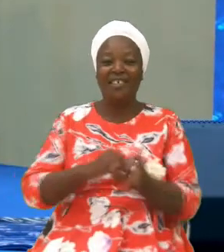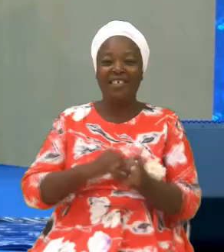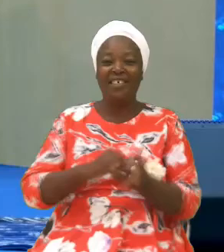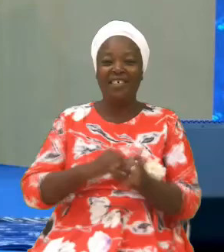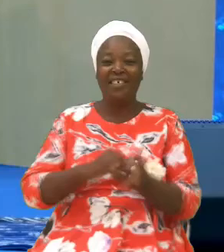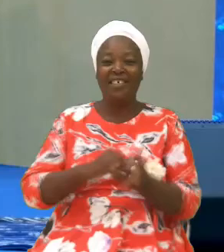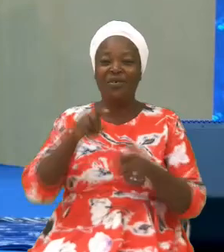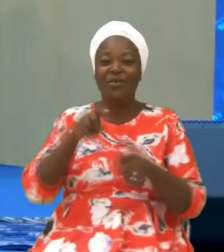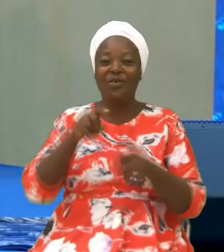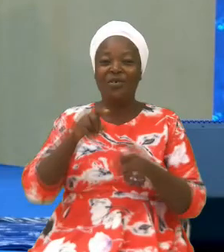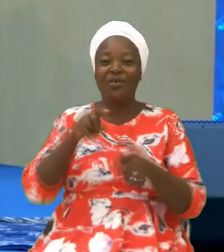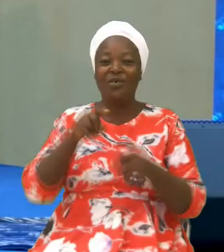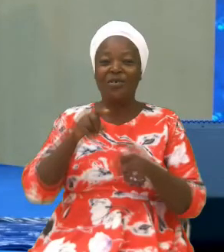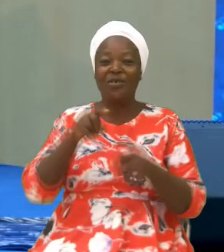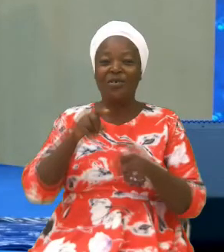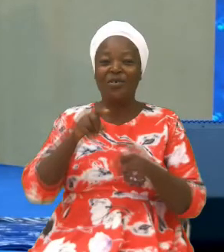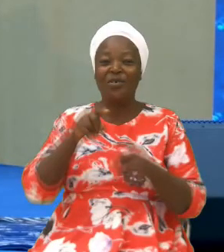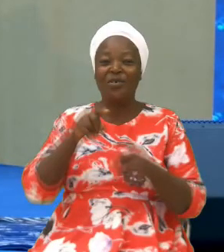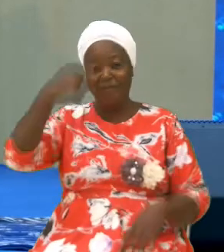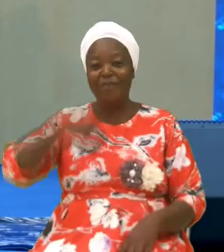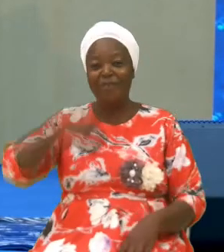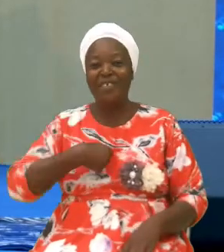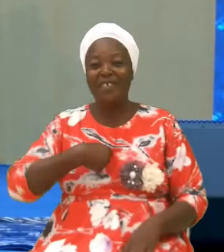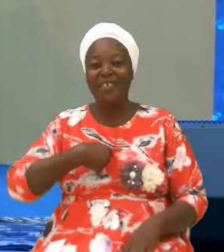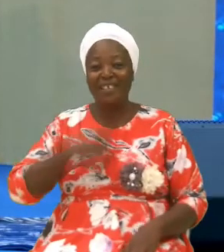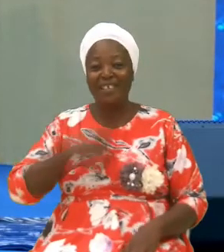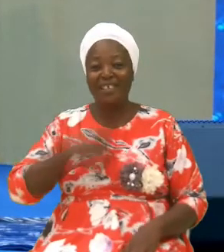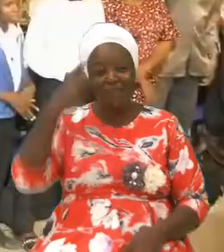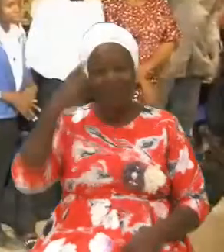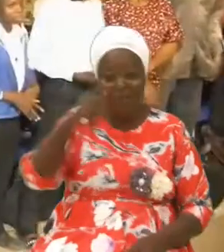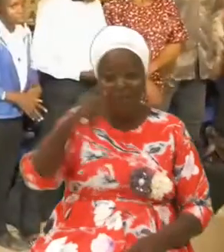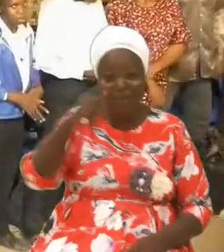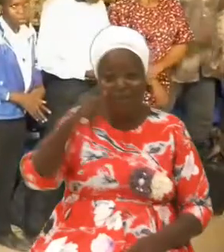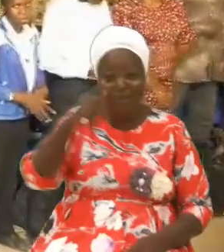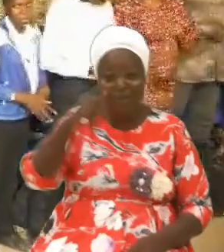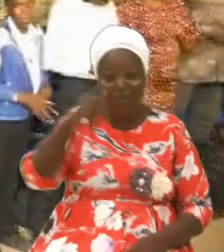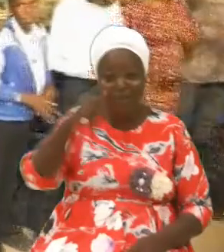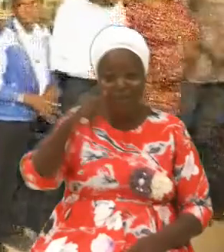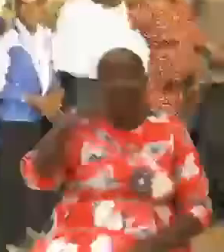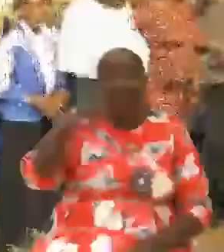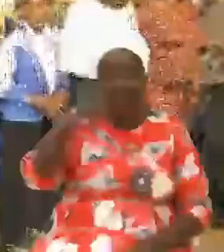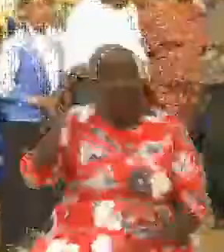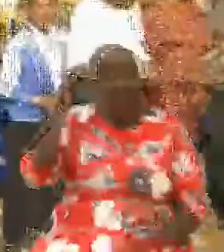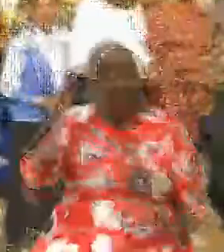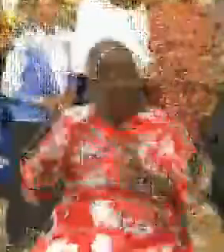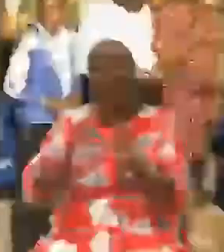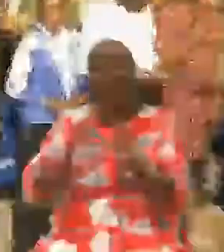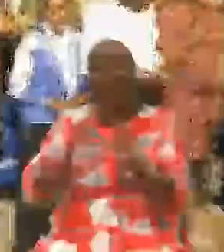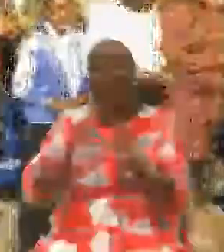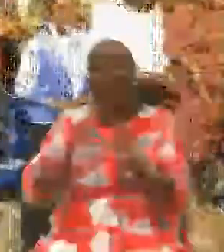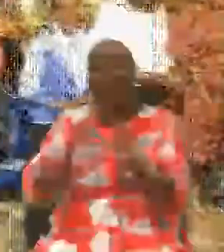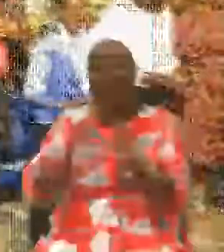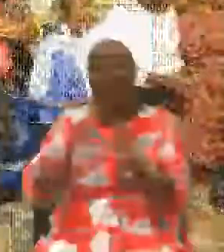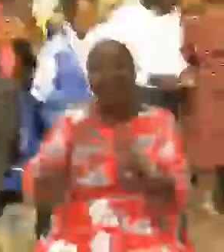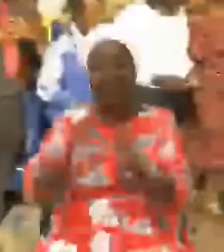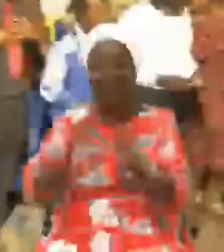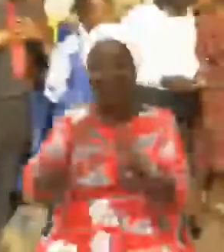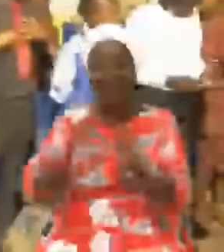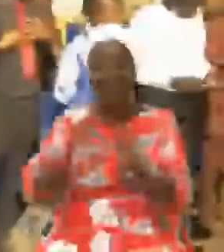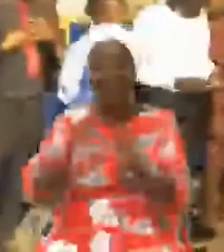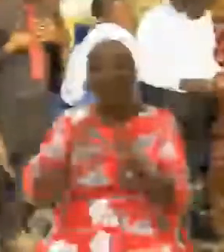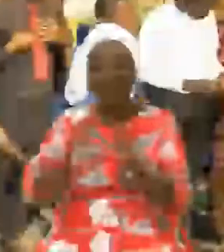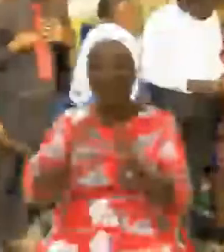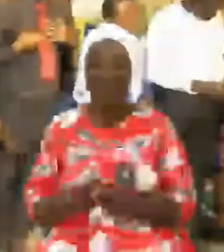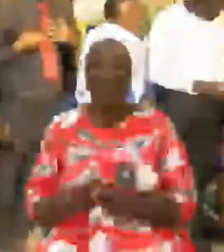It's going to rain. For me. For you. For everyone